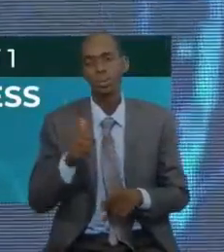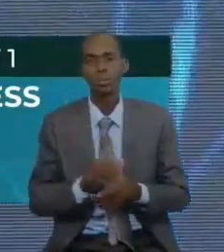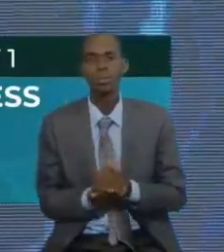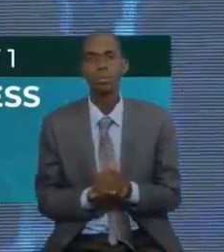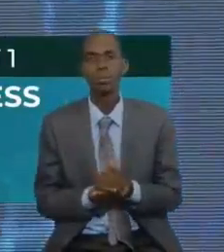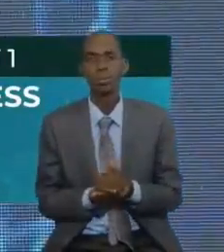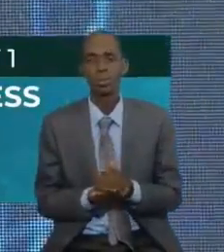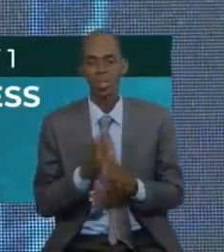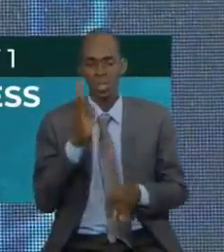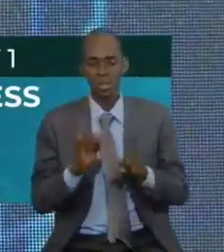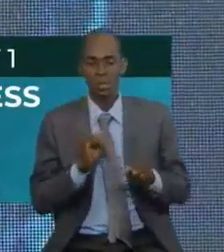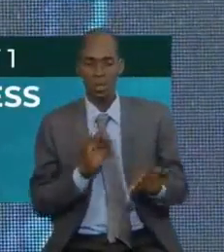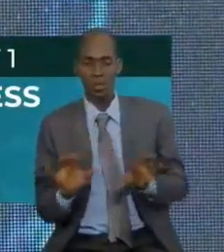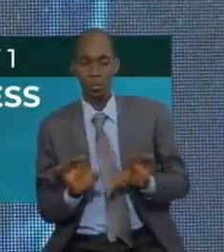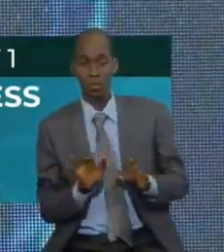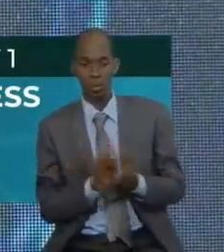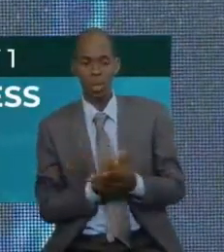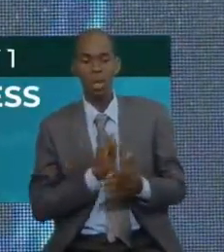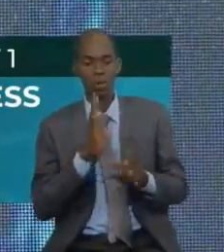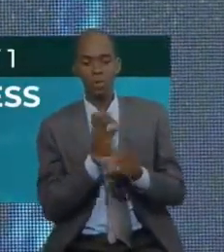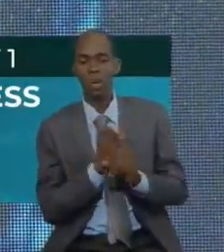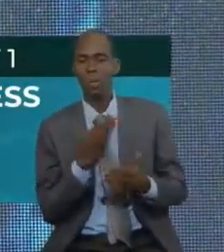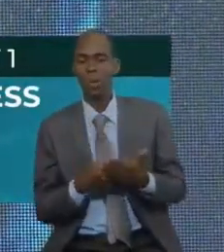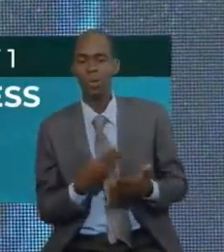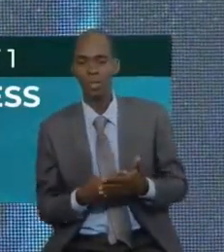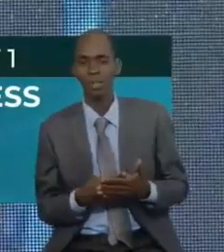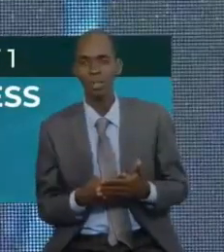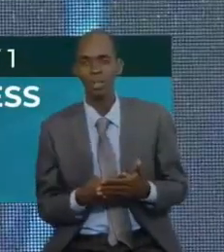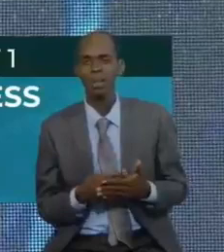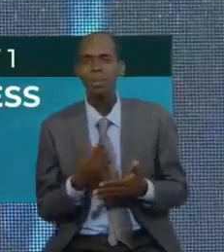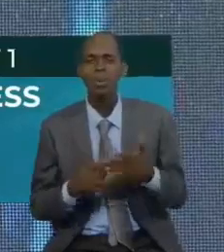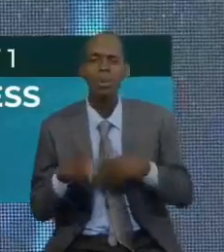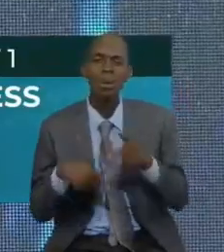If I do that, I'll get money. What kind of money?